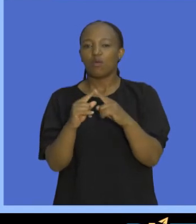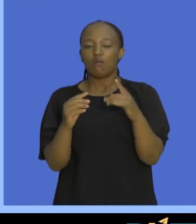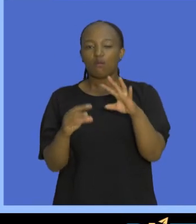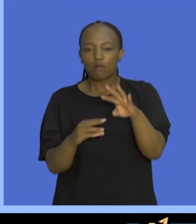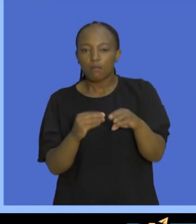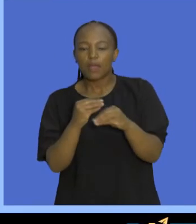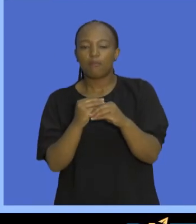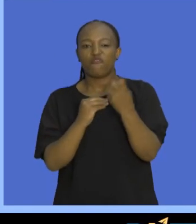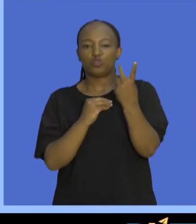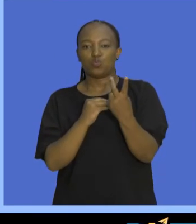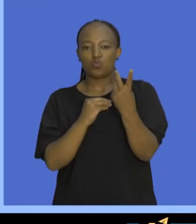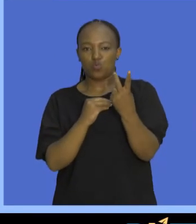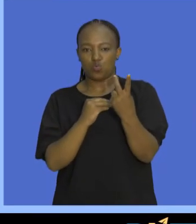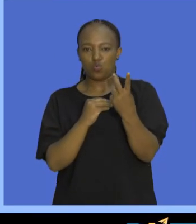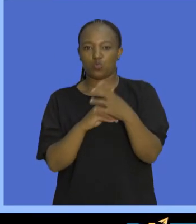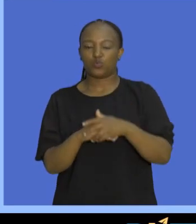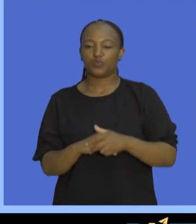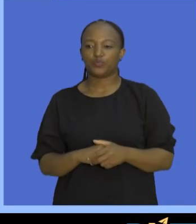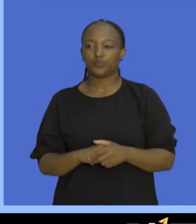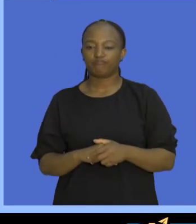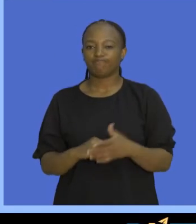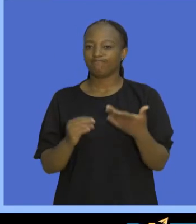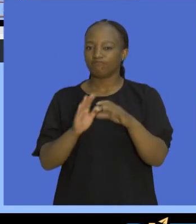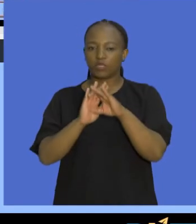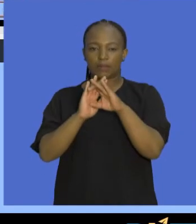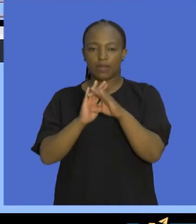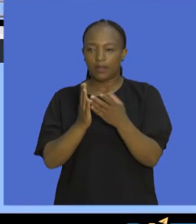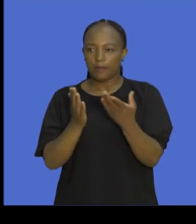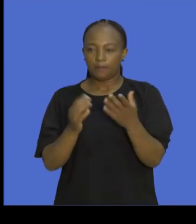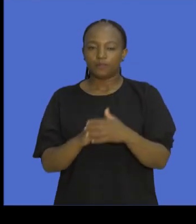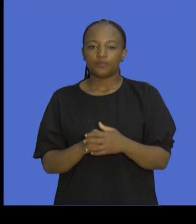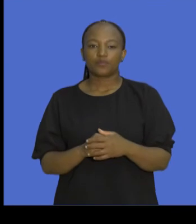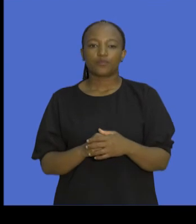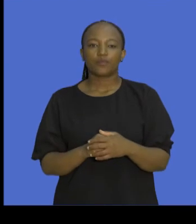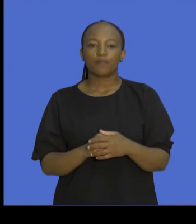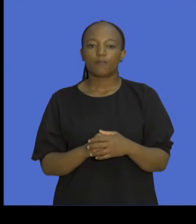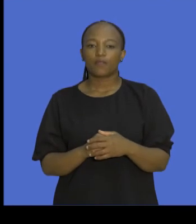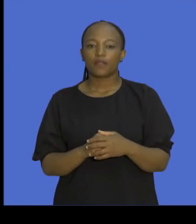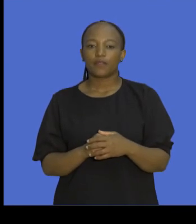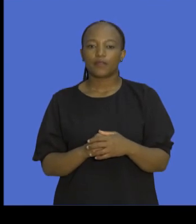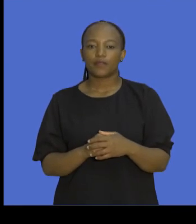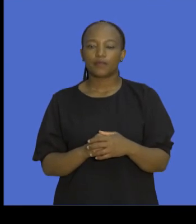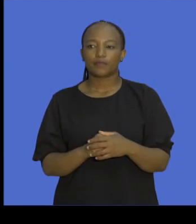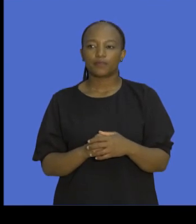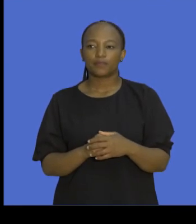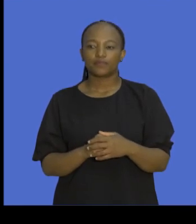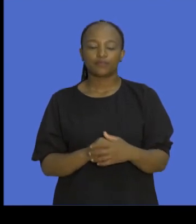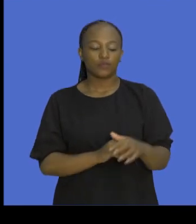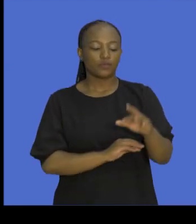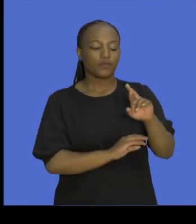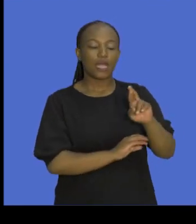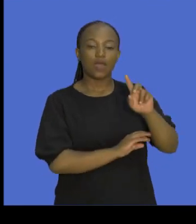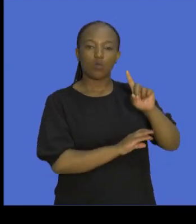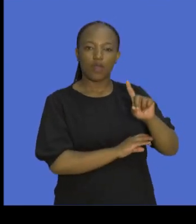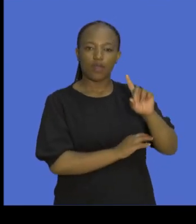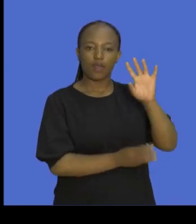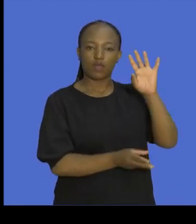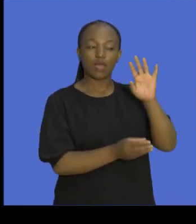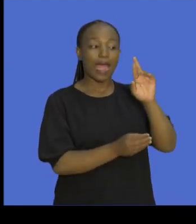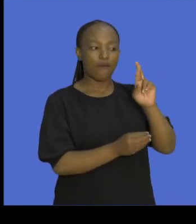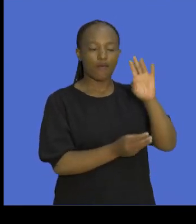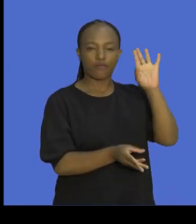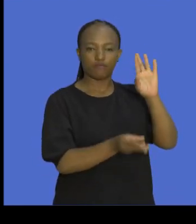becomes the combination of those two. So if we can say, okay, R, okay, total,